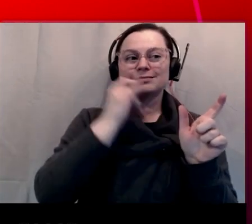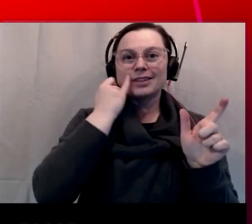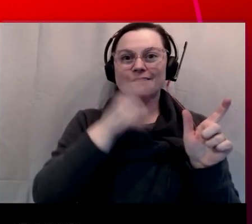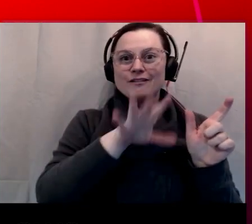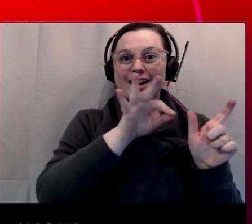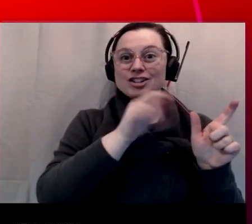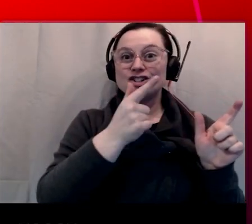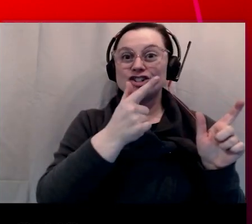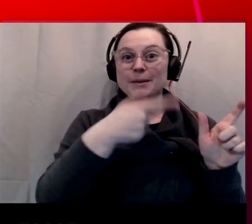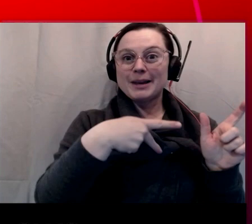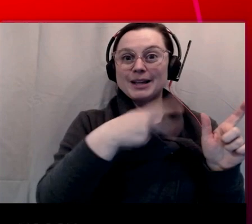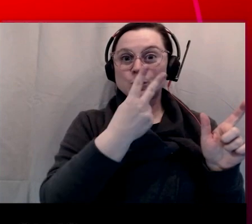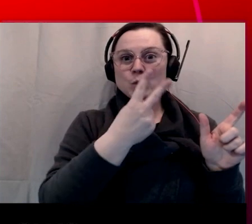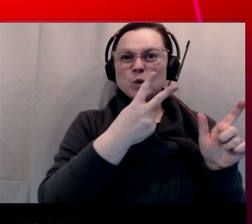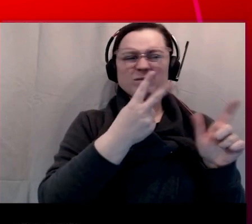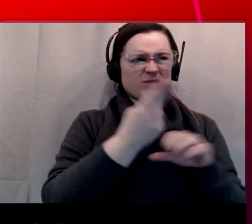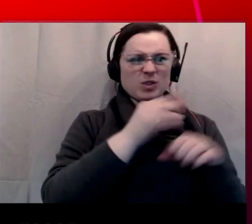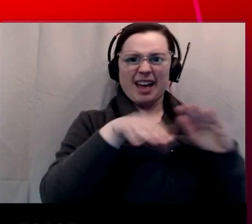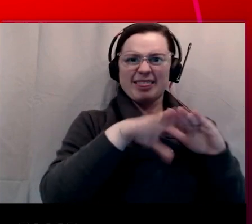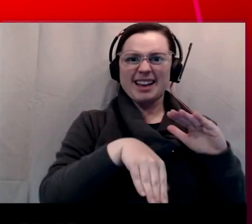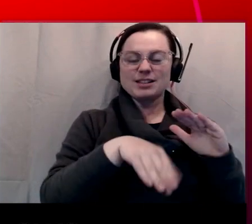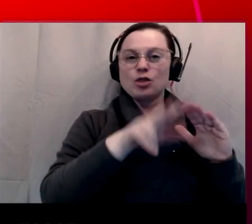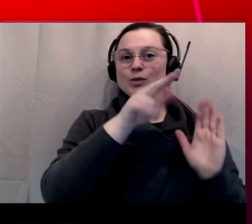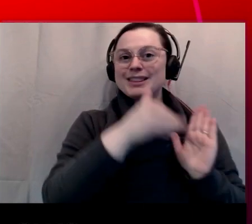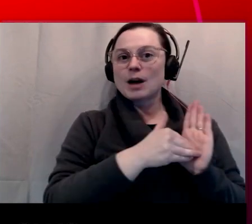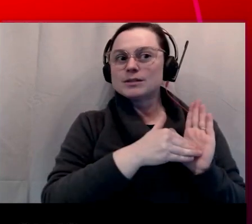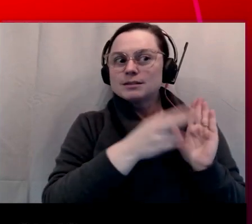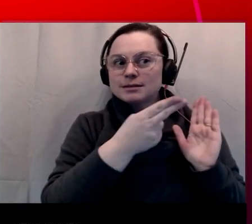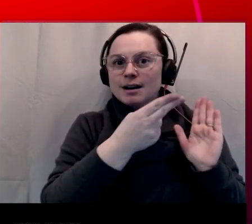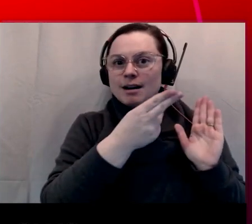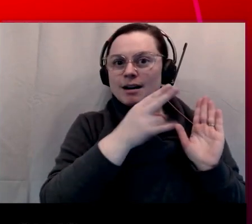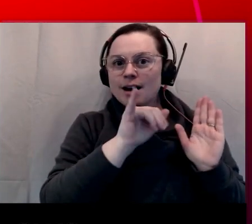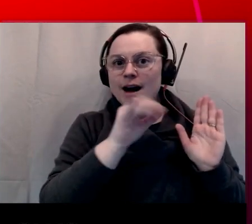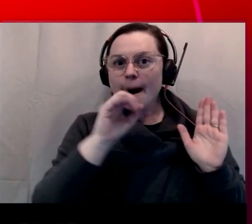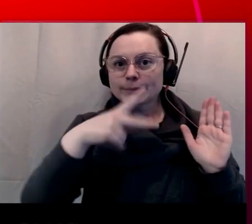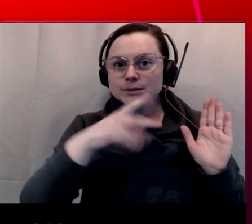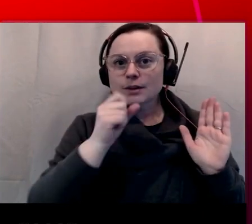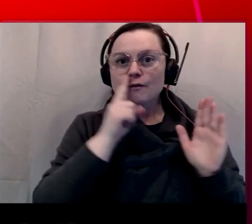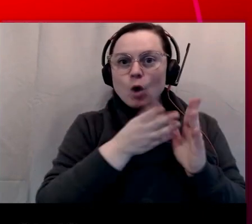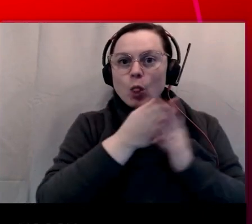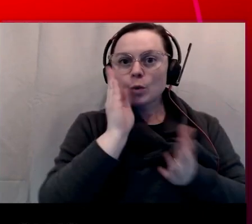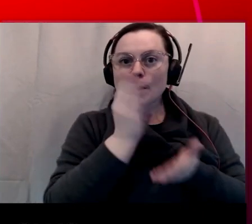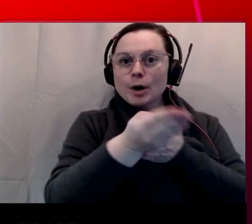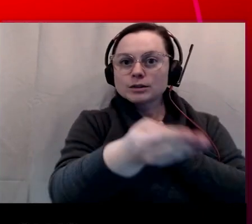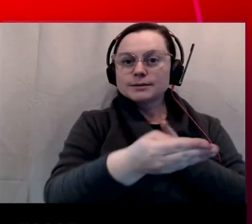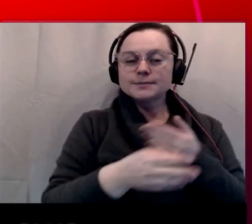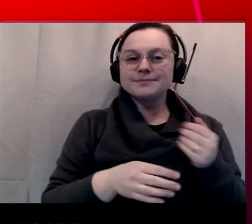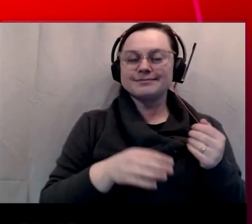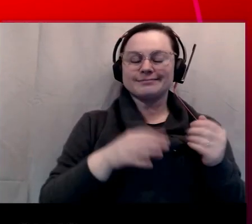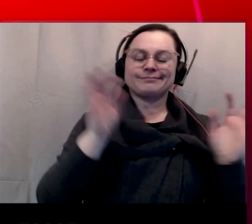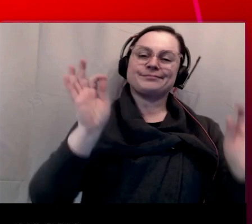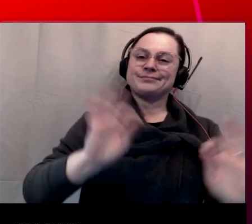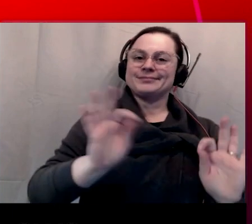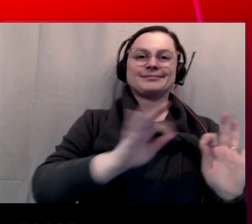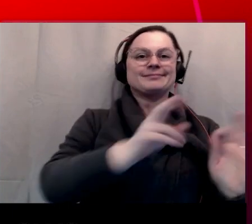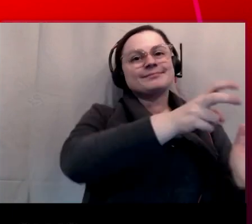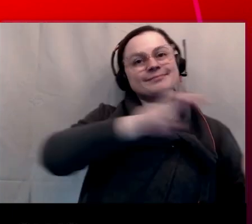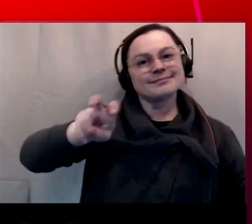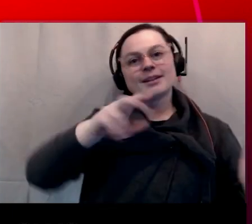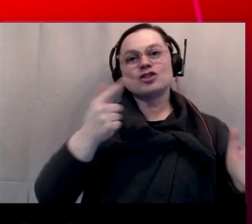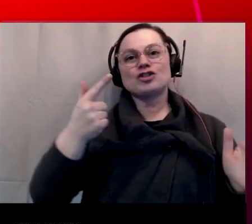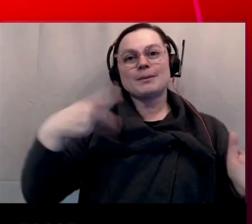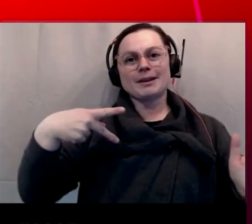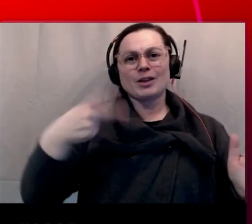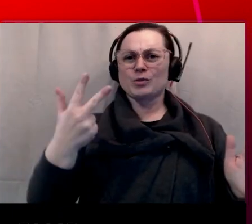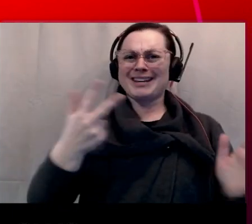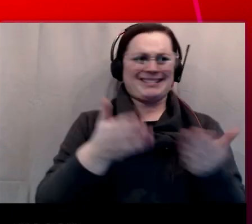volume that's using less than 3,000 IOPS as a throughput, you can, as a no-brainer, switch over to GP3,